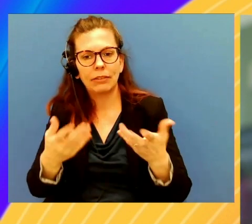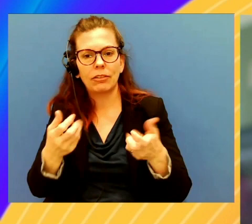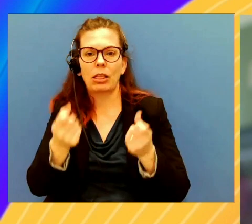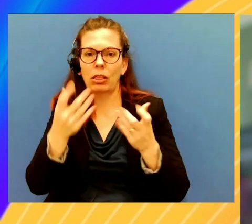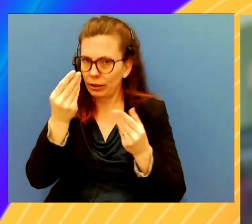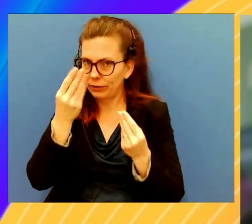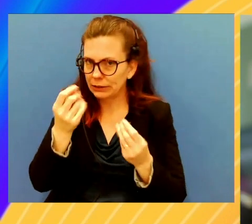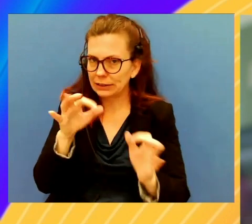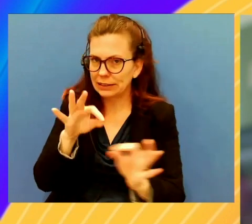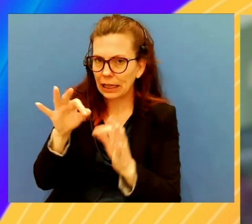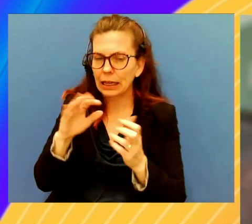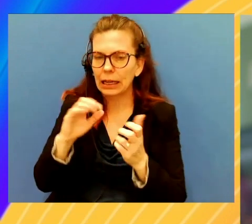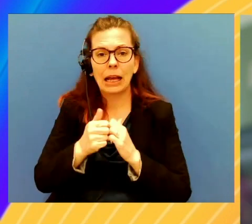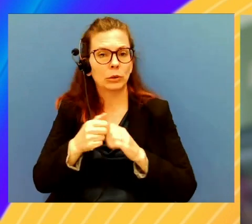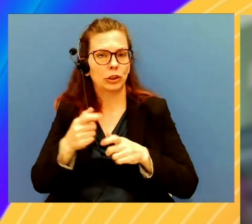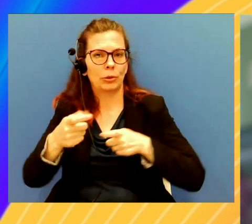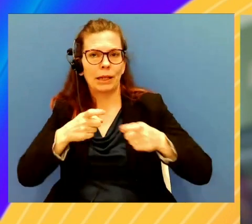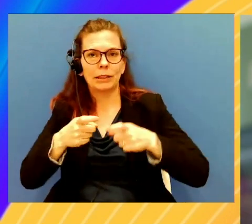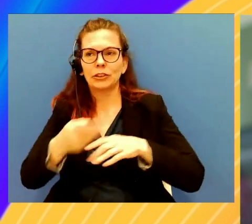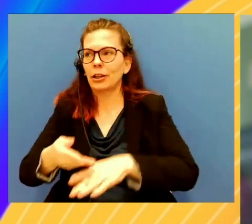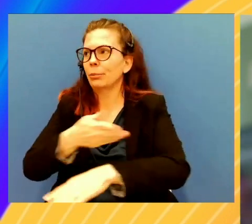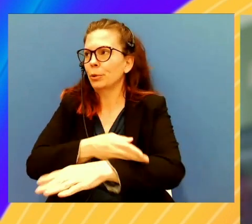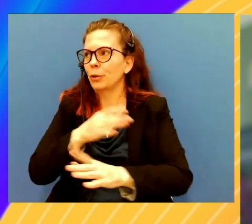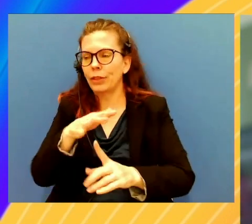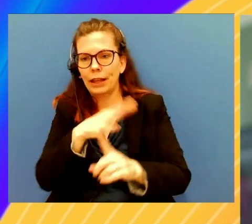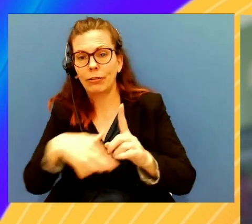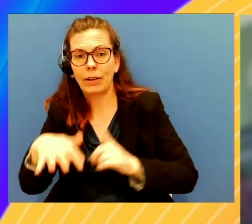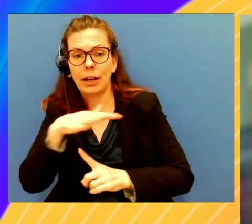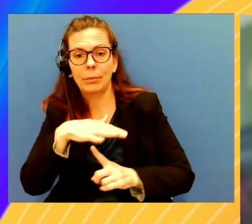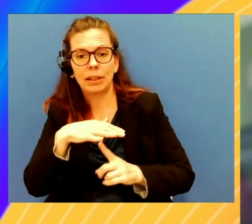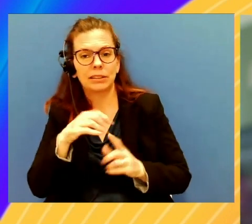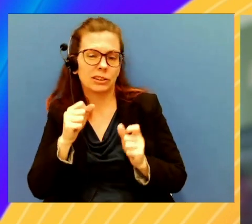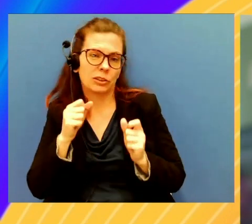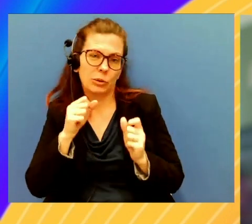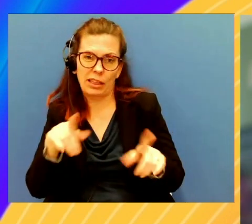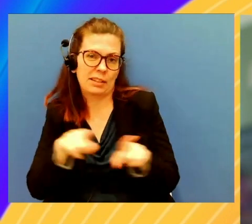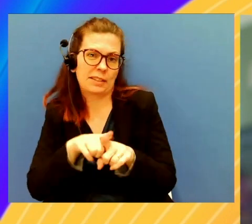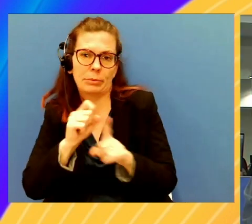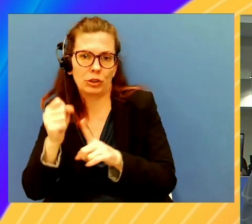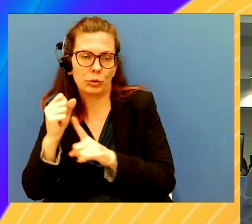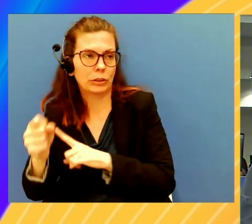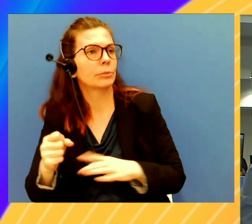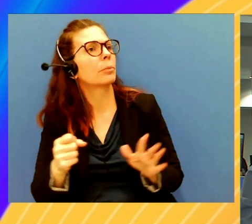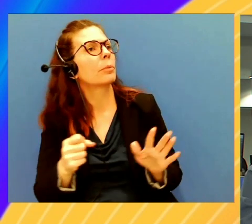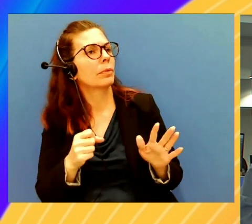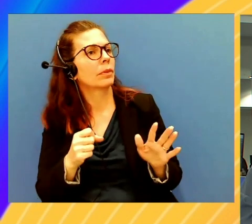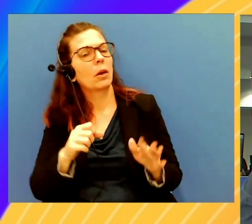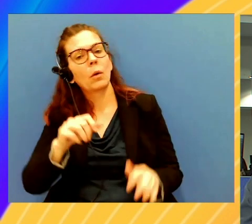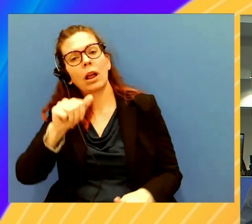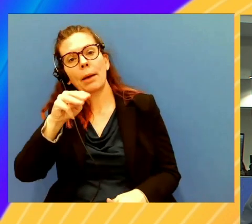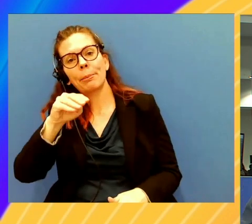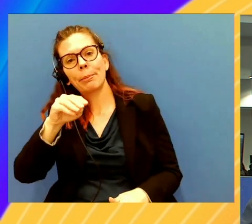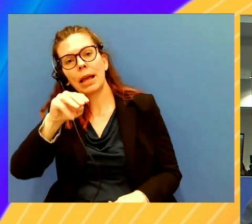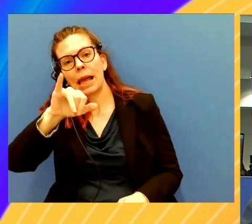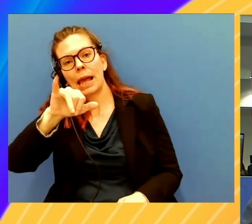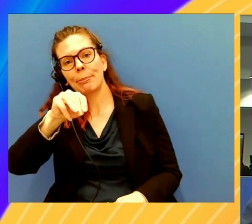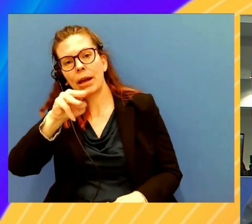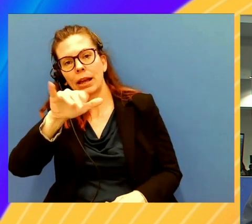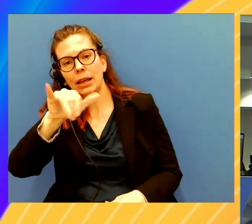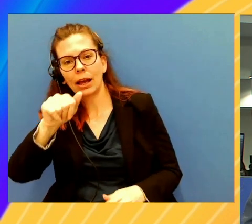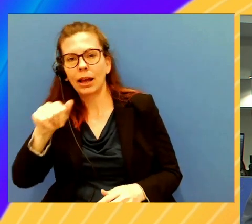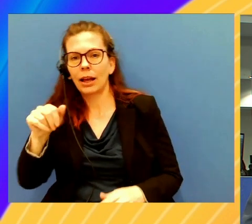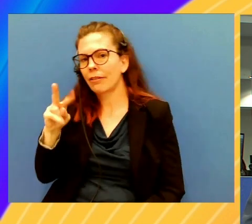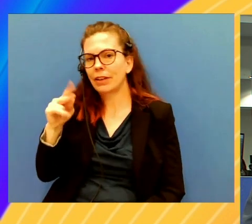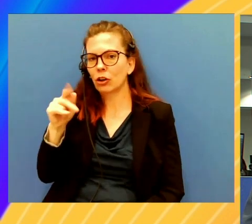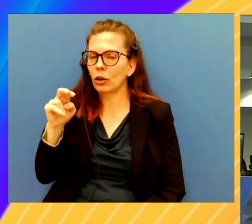insights into how you can monitor Kubernetes environments and all of that. So the concepts are the same, essentially. Yeah, well, Amaya Vikram, thank you very much for joining us today.